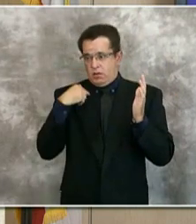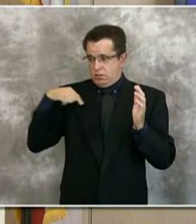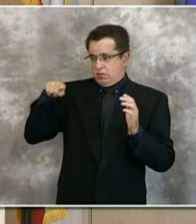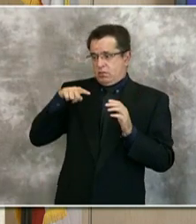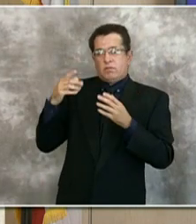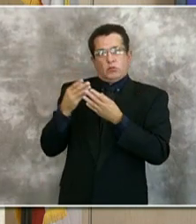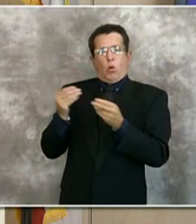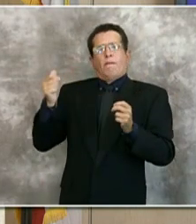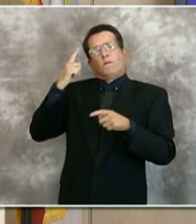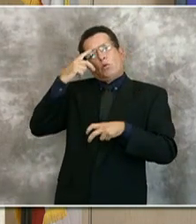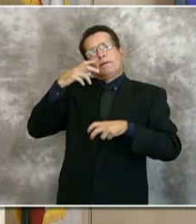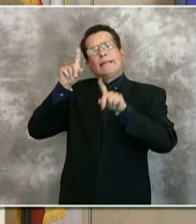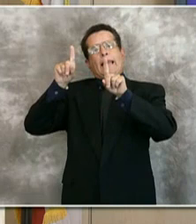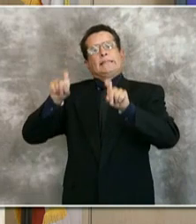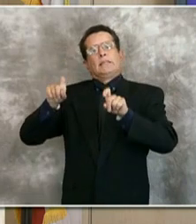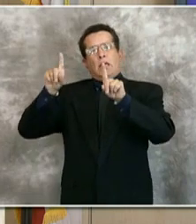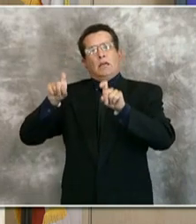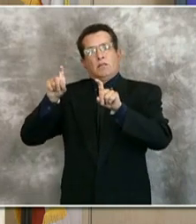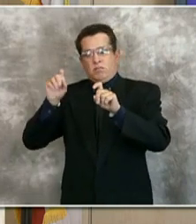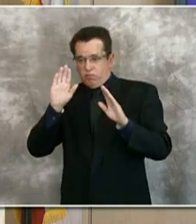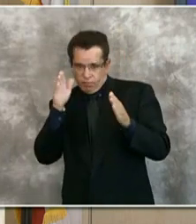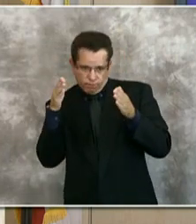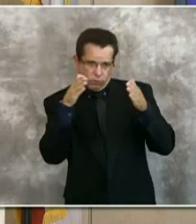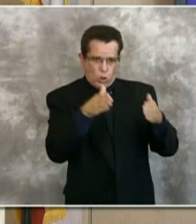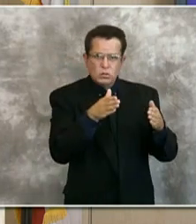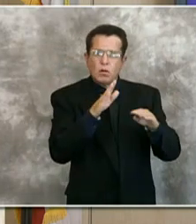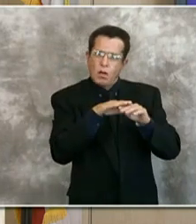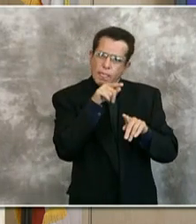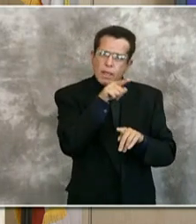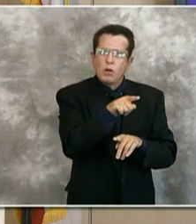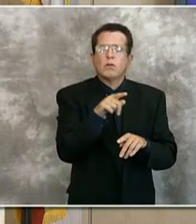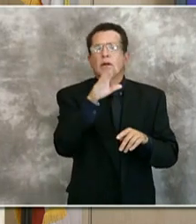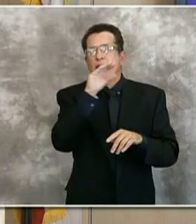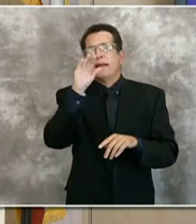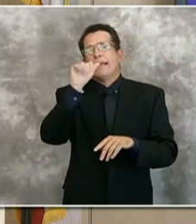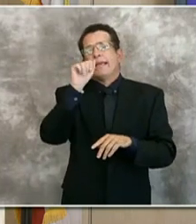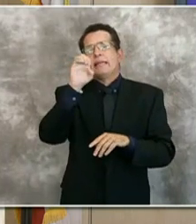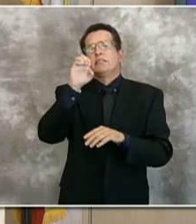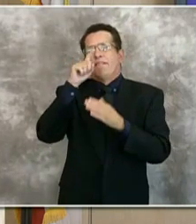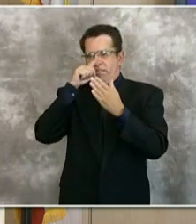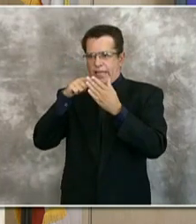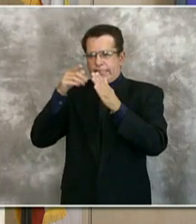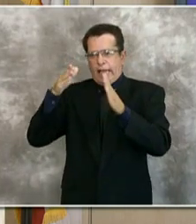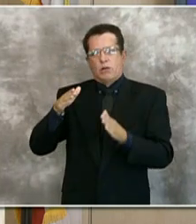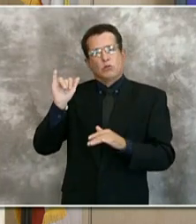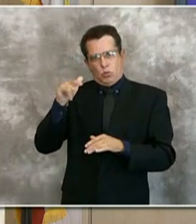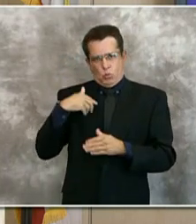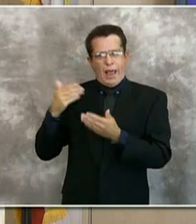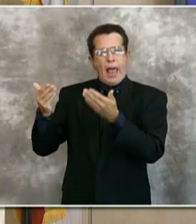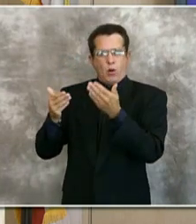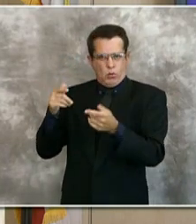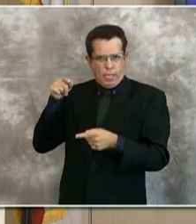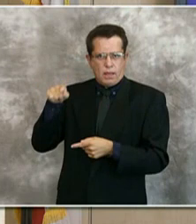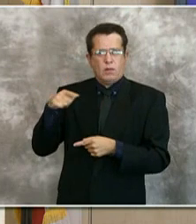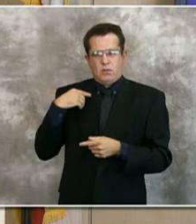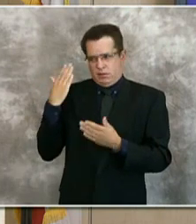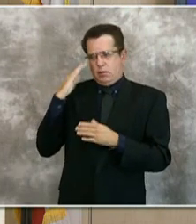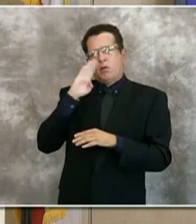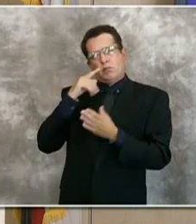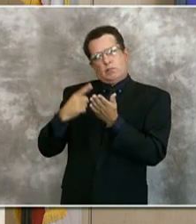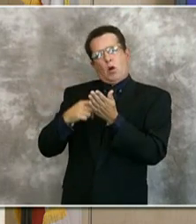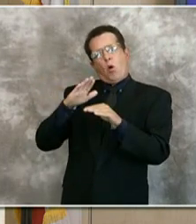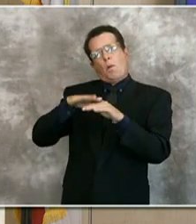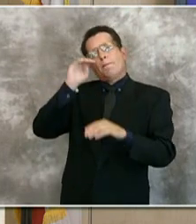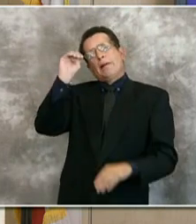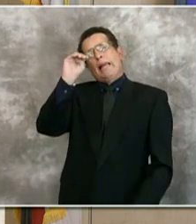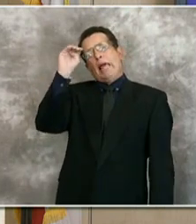around testing and improving the turnaround time. We know we have work to do on case investigators, and we're hiring, we talked about that on Monday, the additional efforts